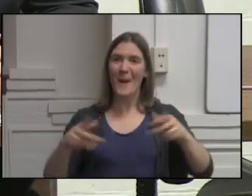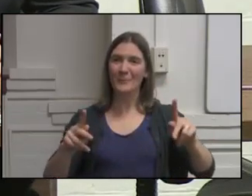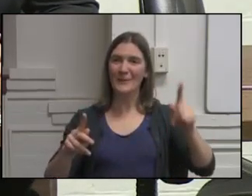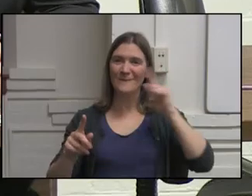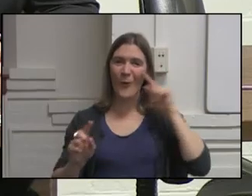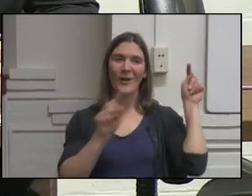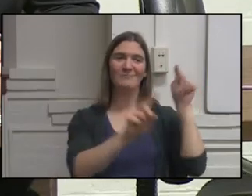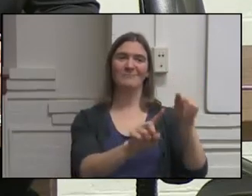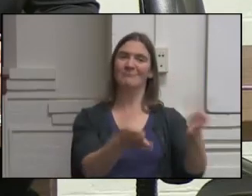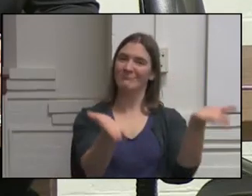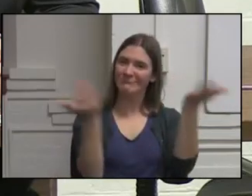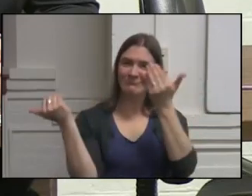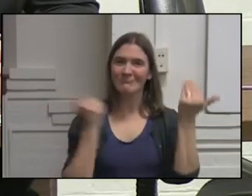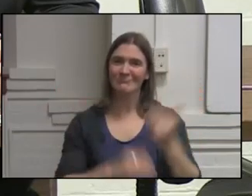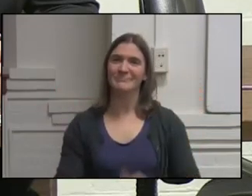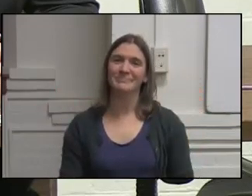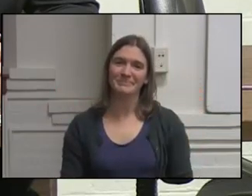River Garden.